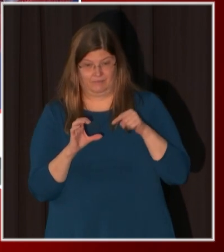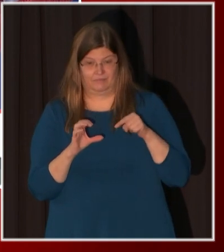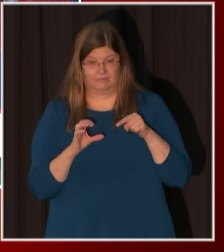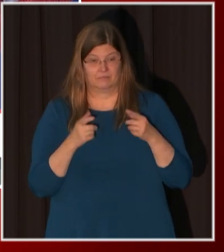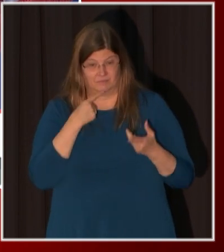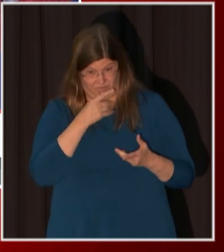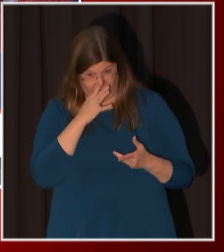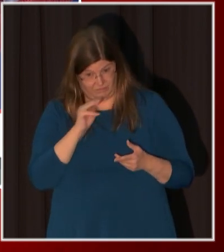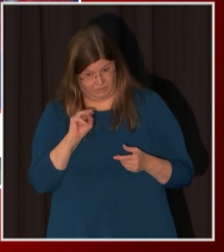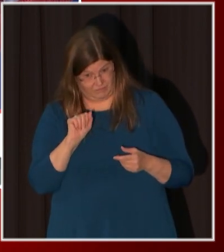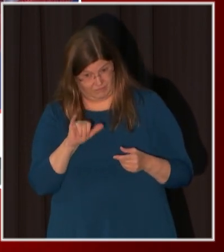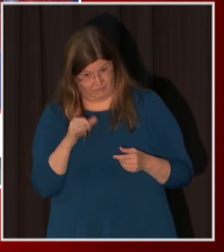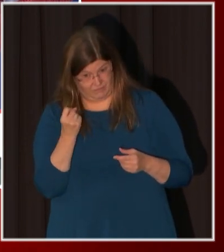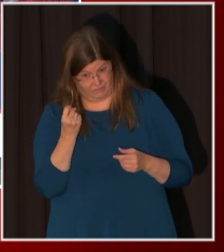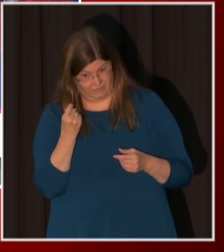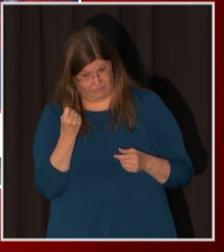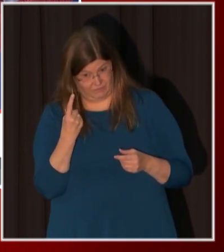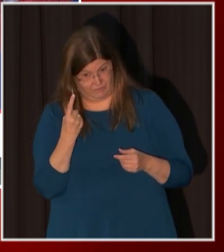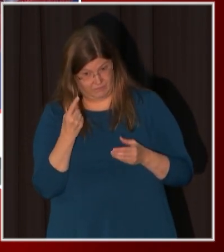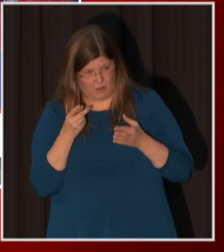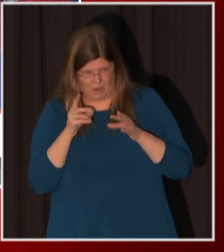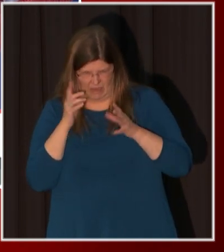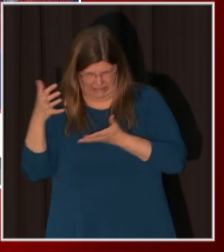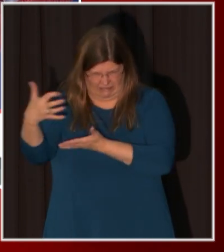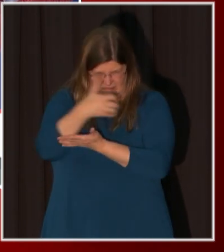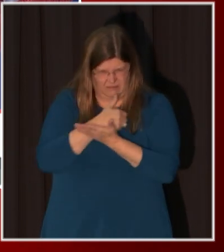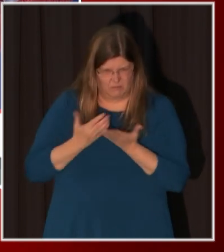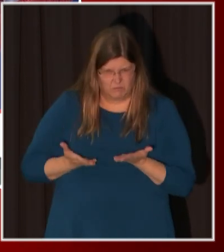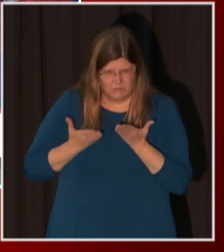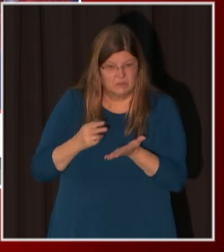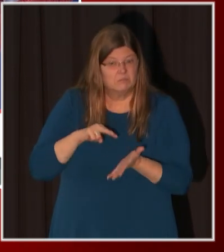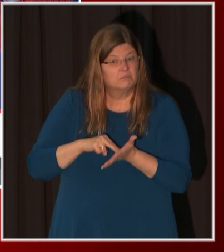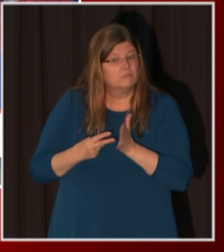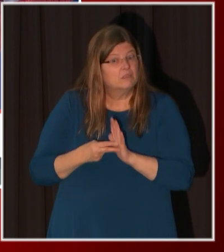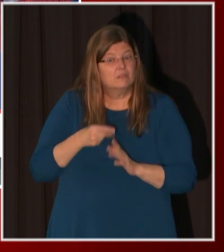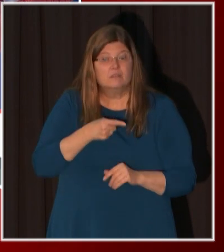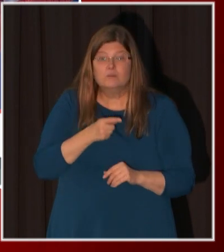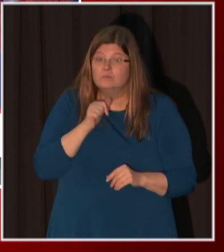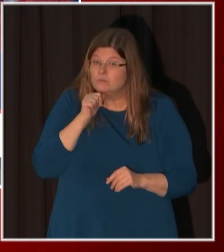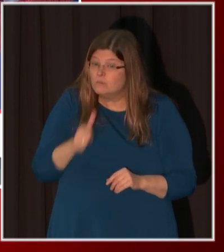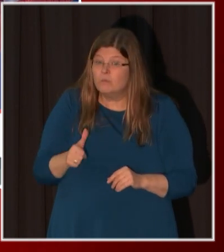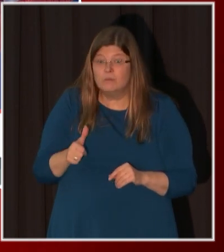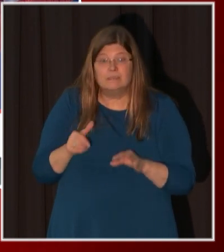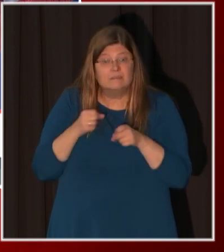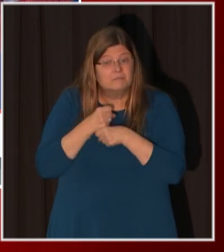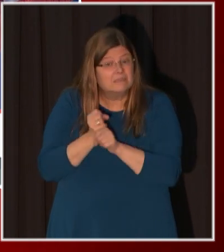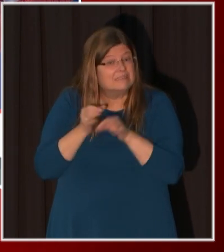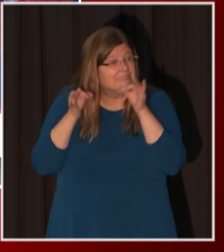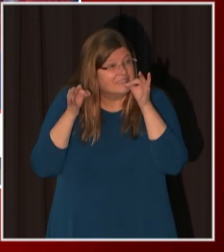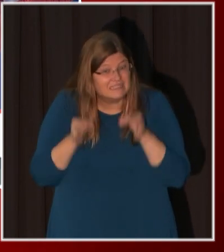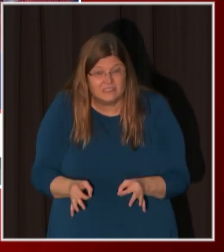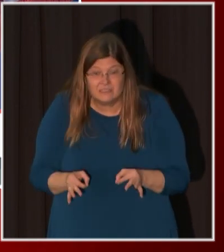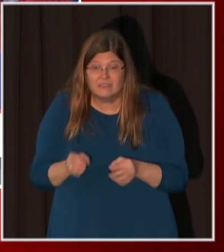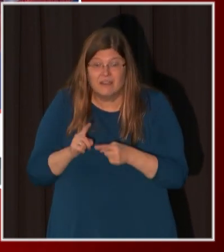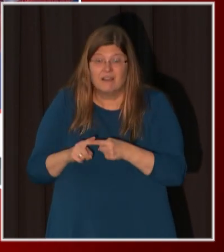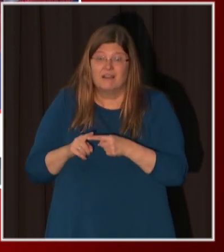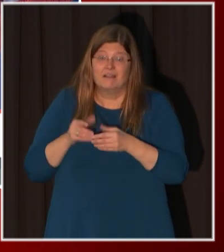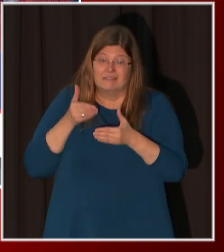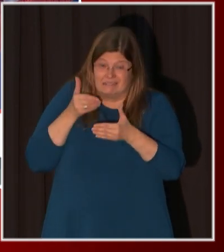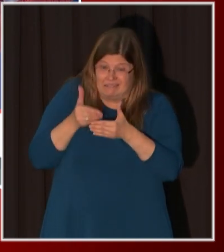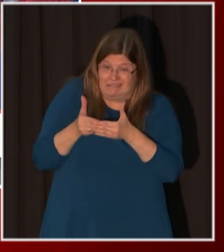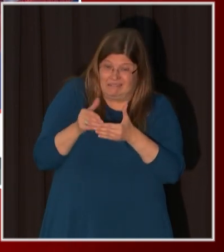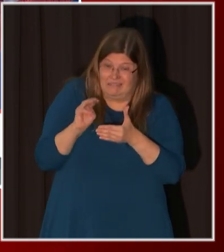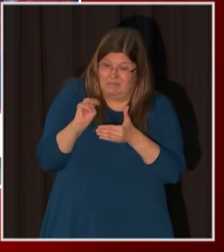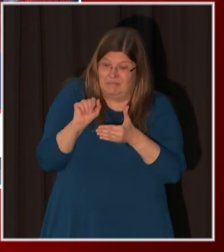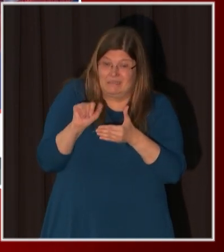decision on whether to extend the emergency or restrictions beyond May 15th until closer to that date and that week.